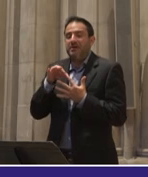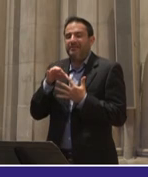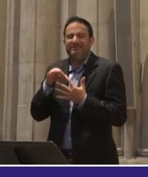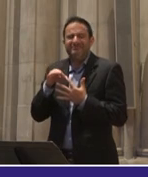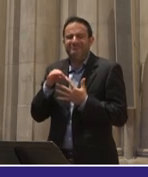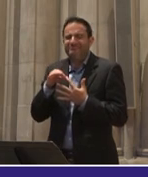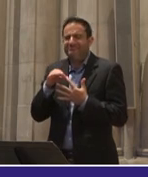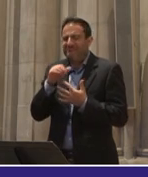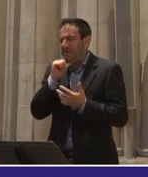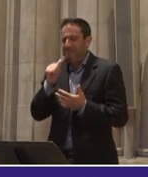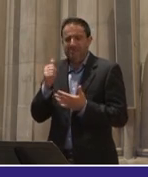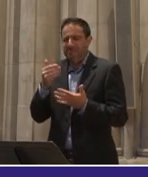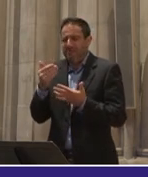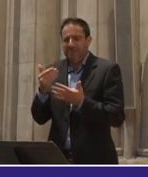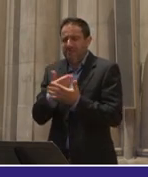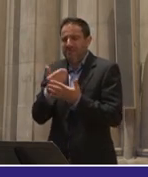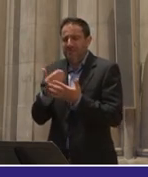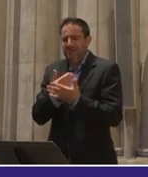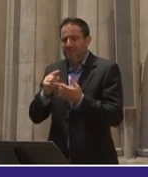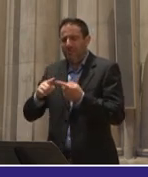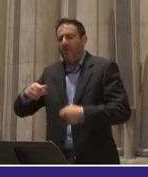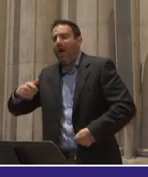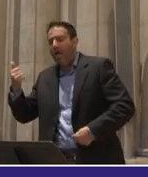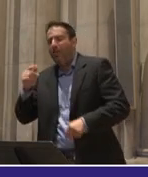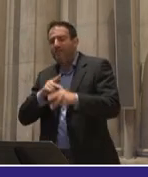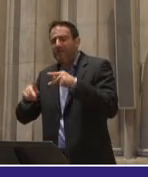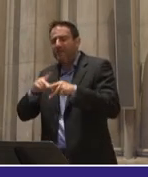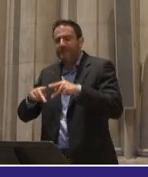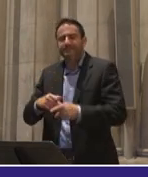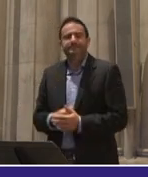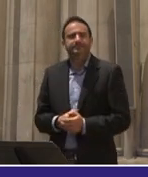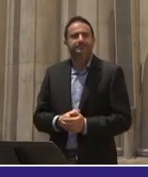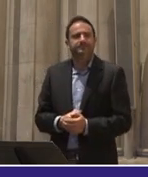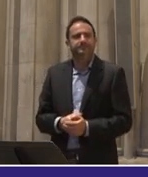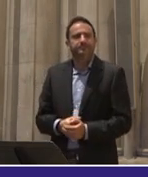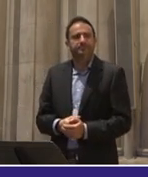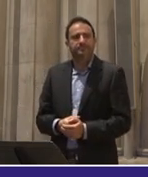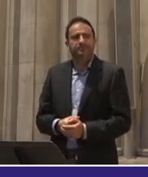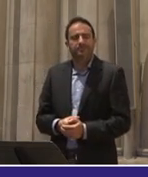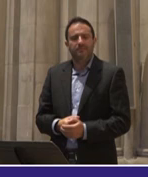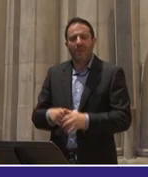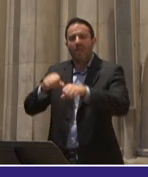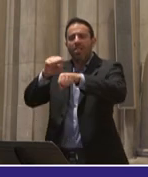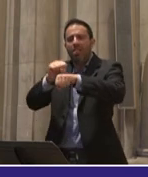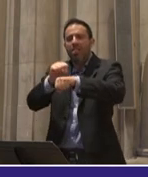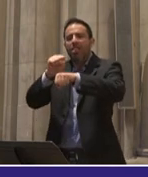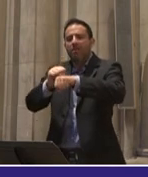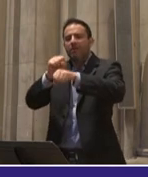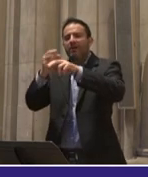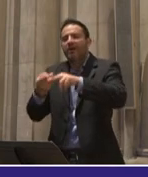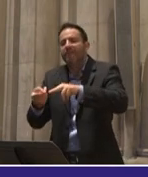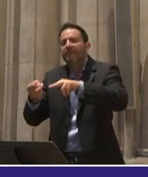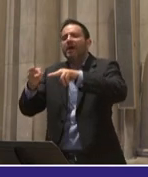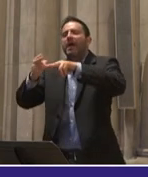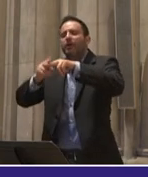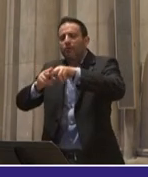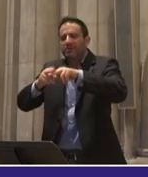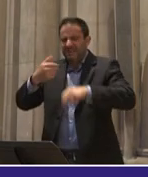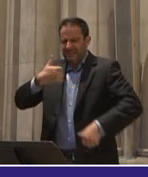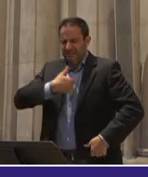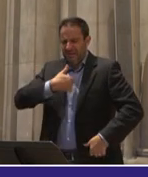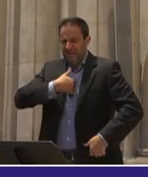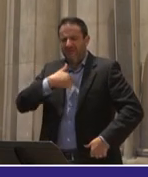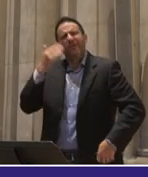not news to those around us, which is why the work of increasing self-awareness always